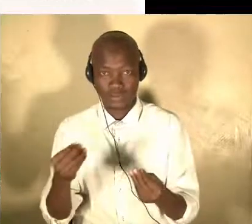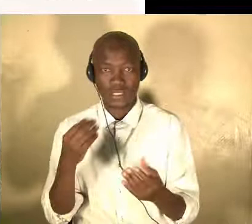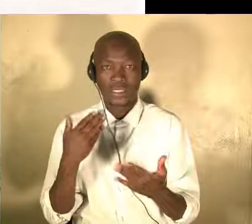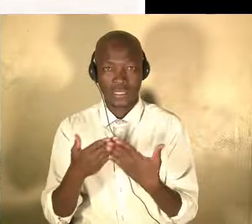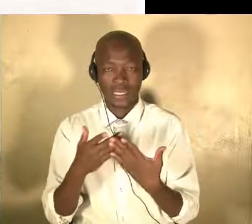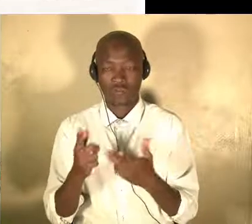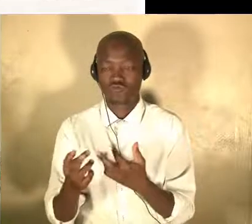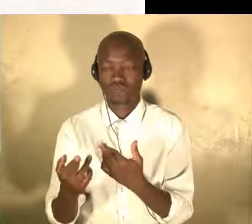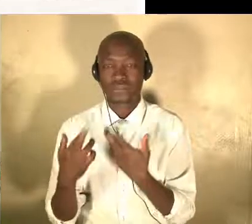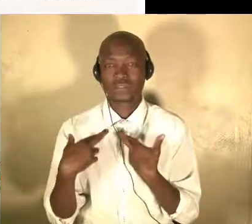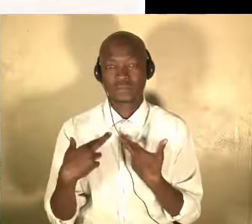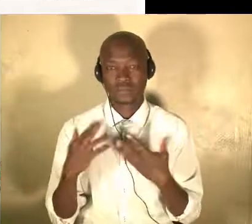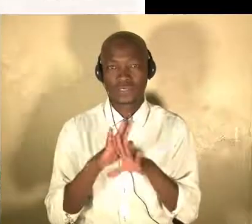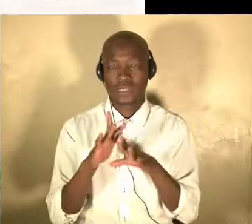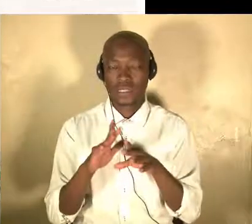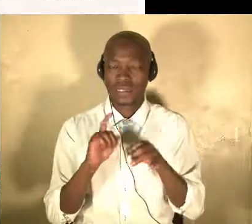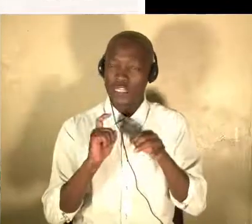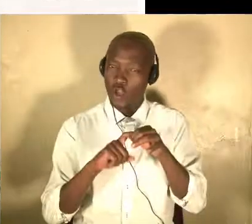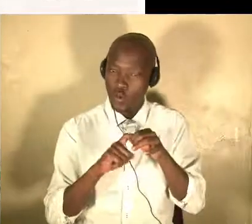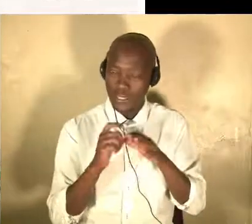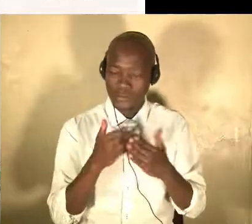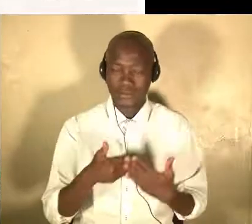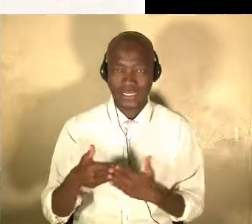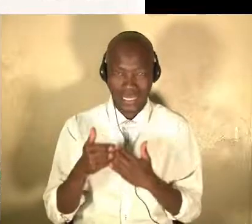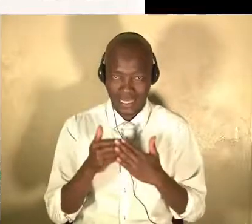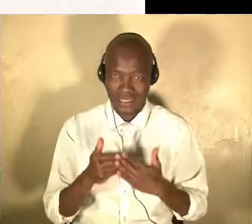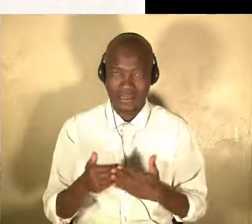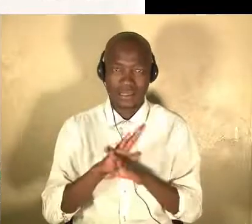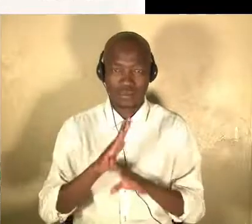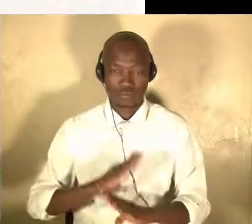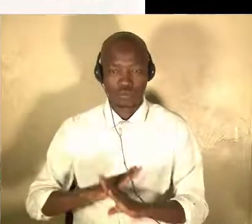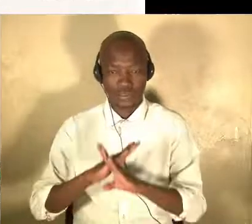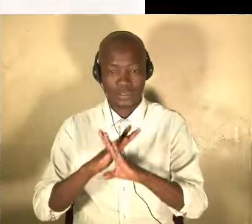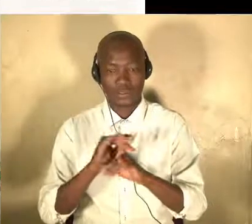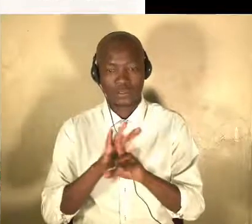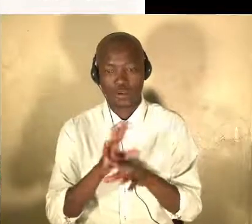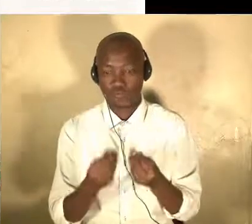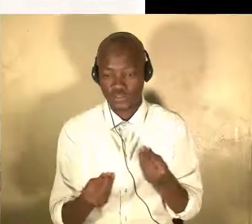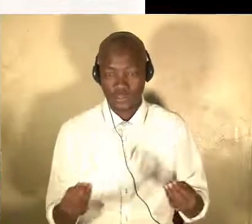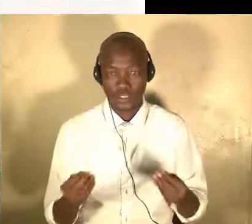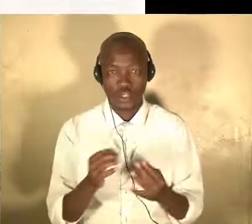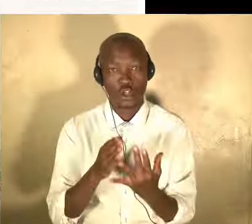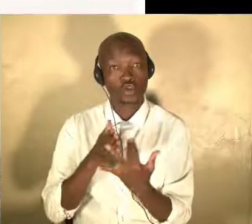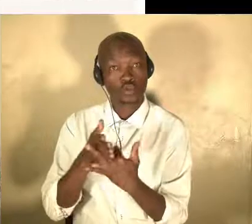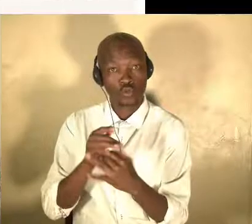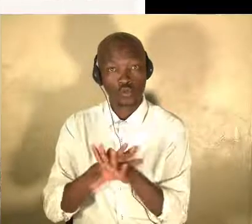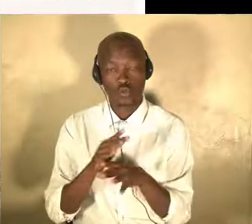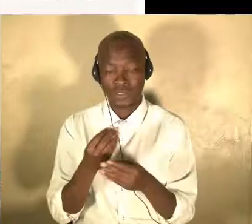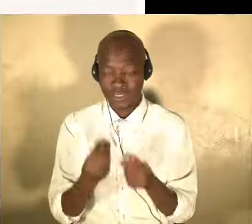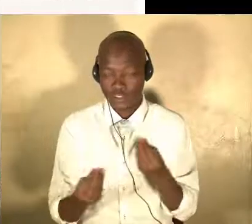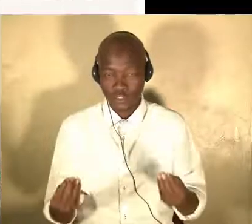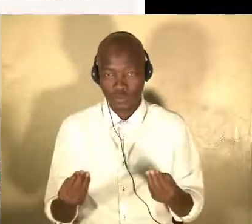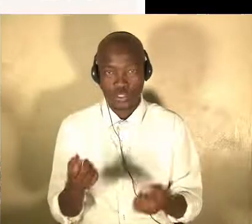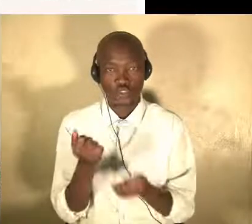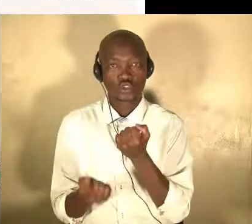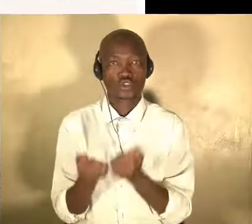able to receive the quality care and protection of these children through the children's court